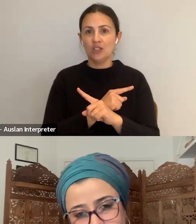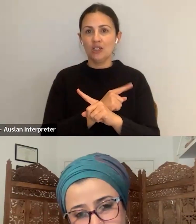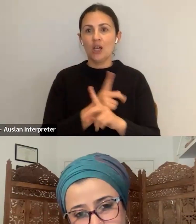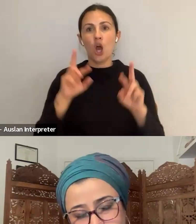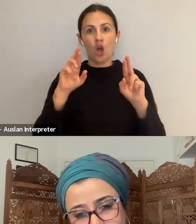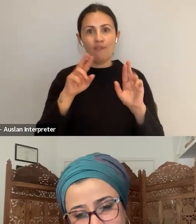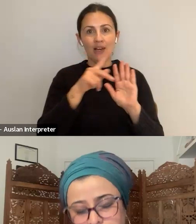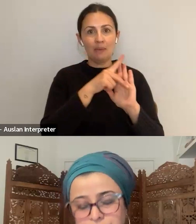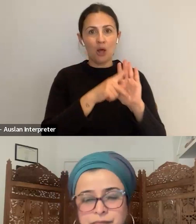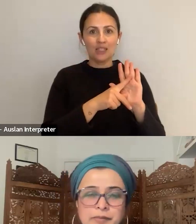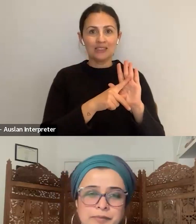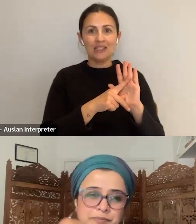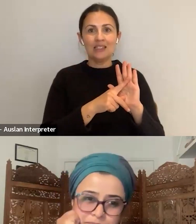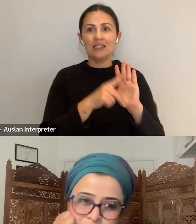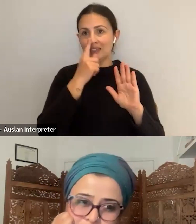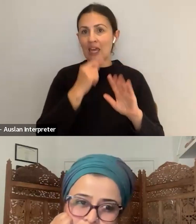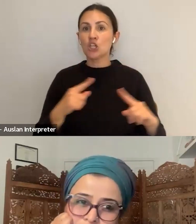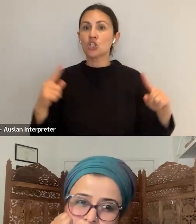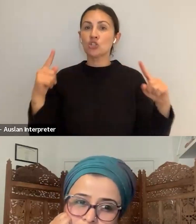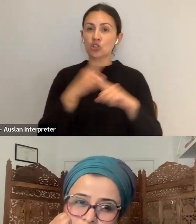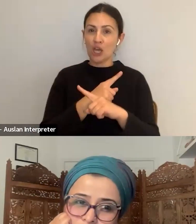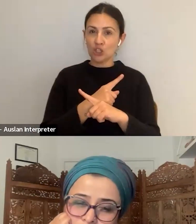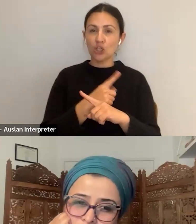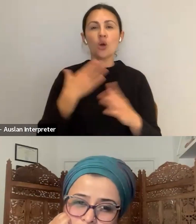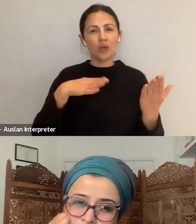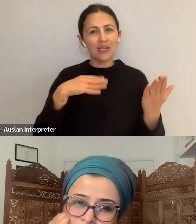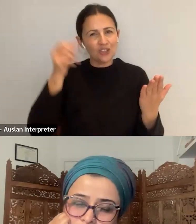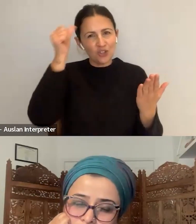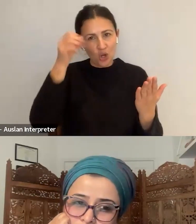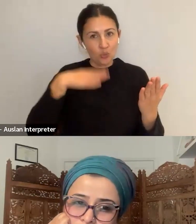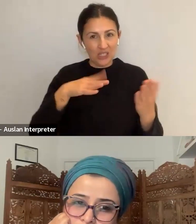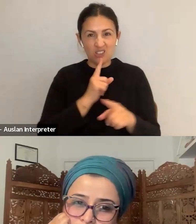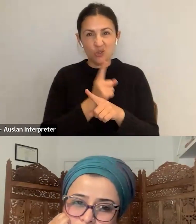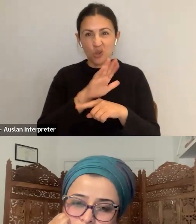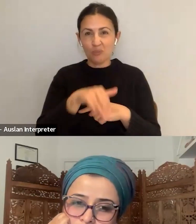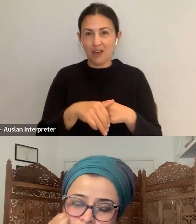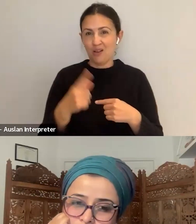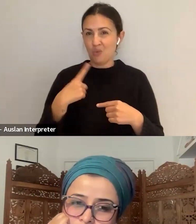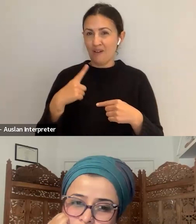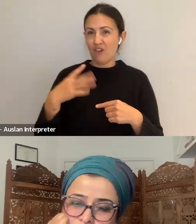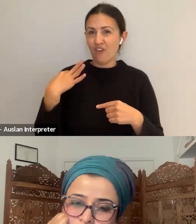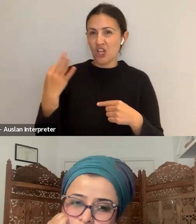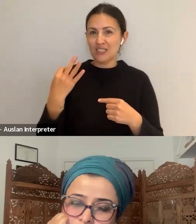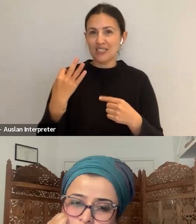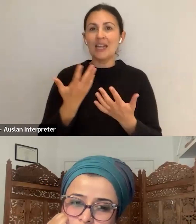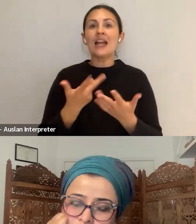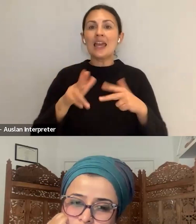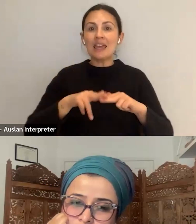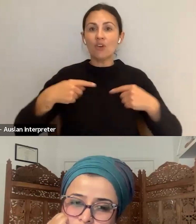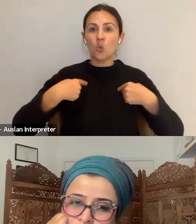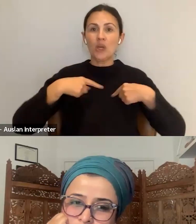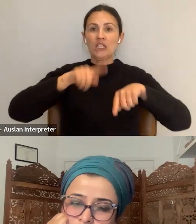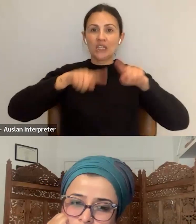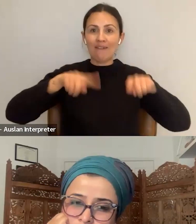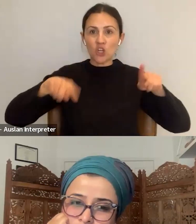policy is actually going to be implemented, these are serious questions we need to be asking. Now, if we're going to diversify, how are we actually